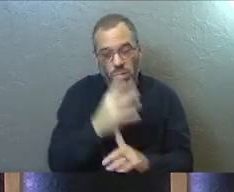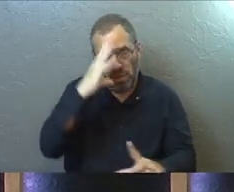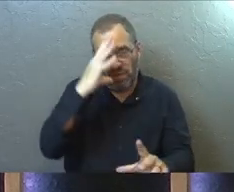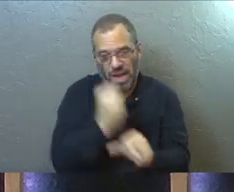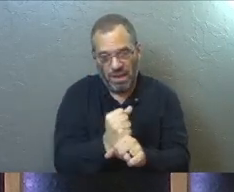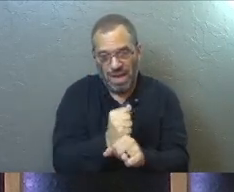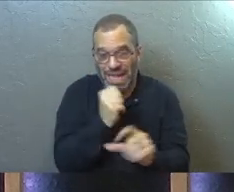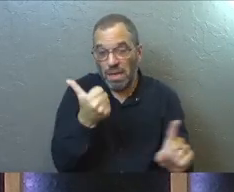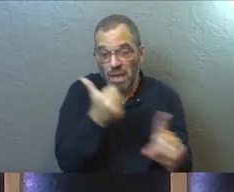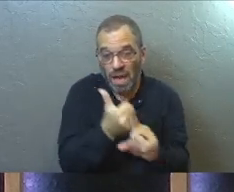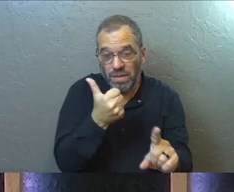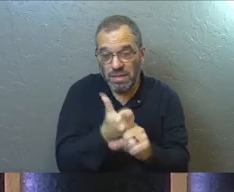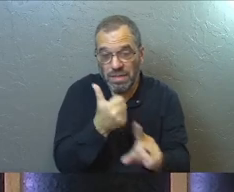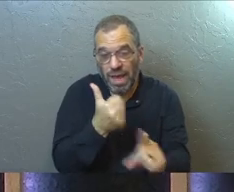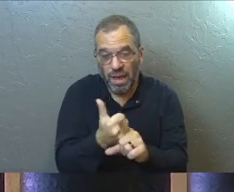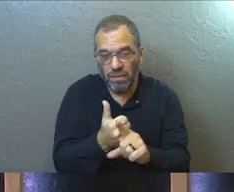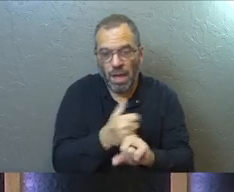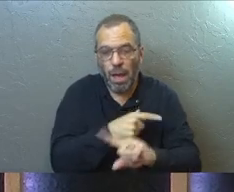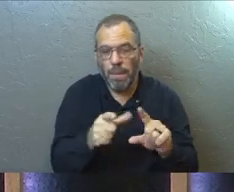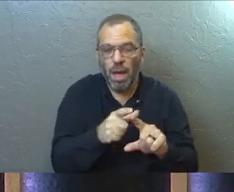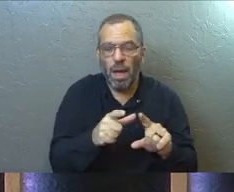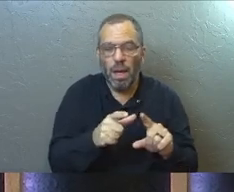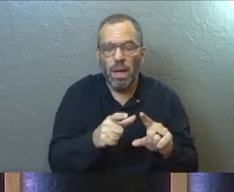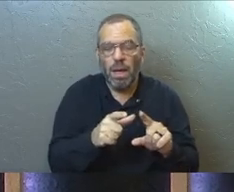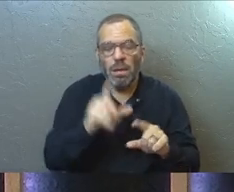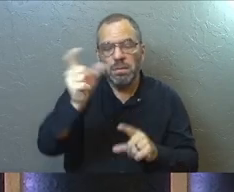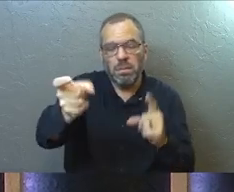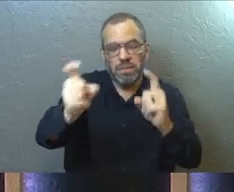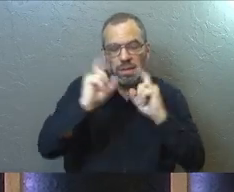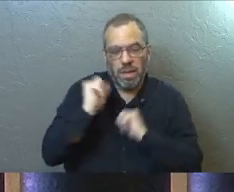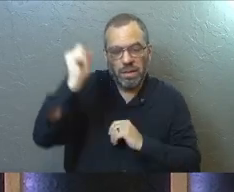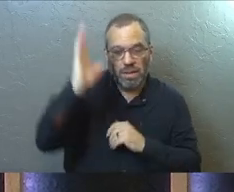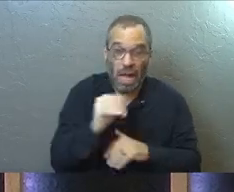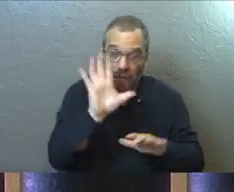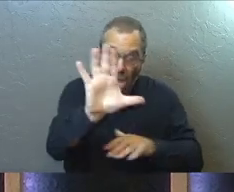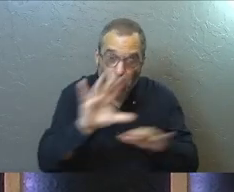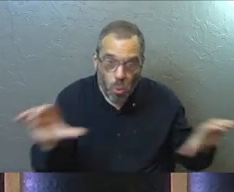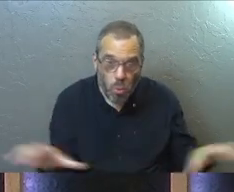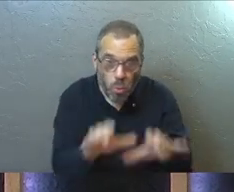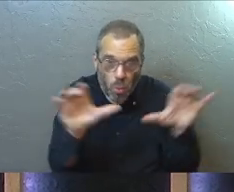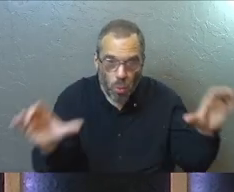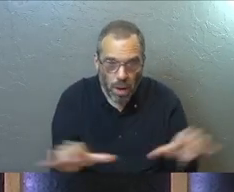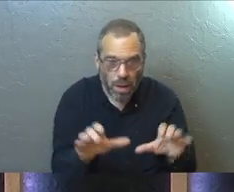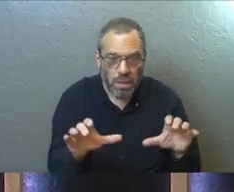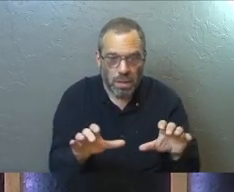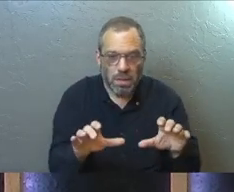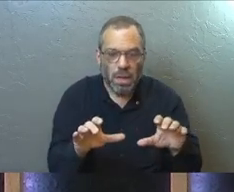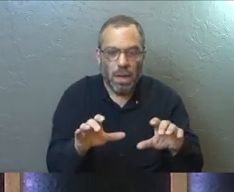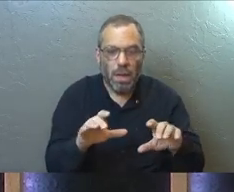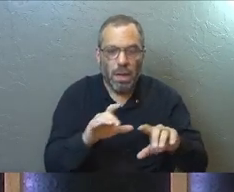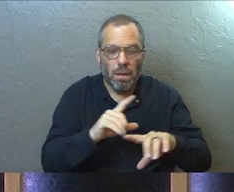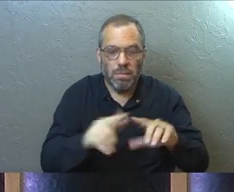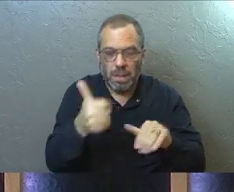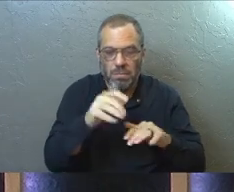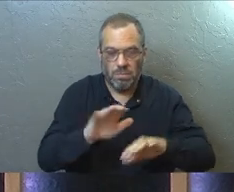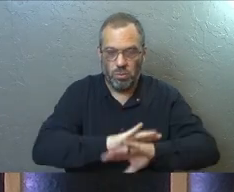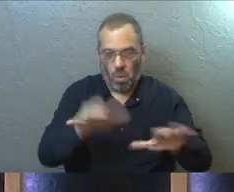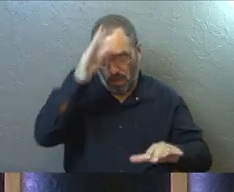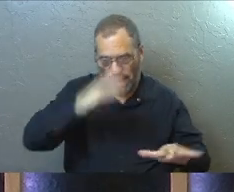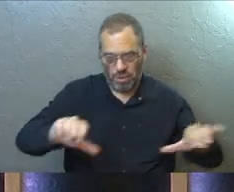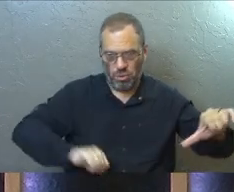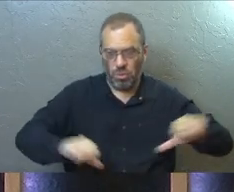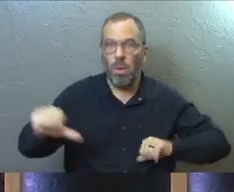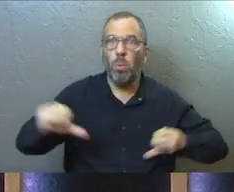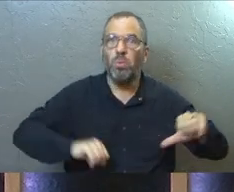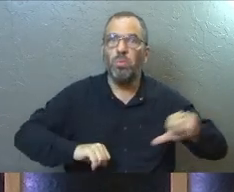through faith, and this is not by your own doing. It is the gift of God, not as a result of your works, so that no